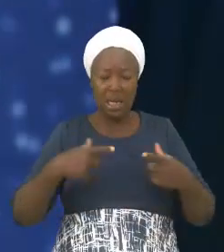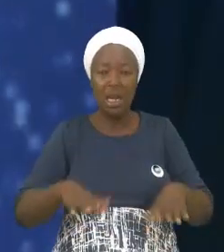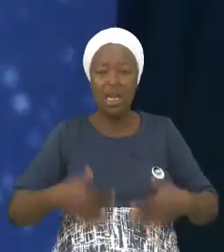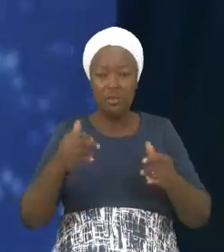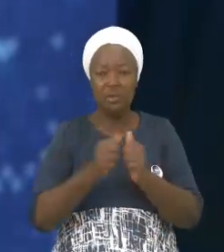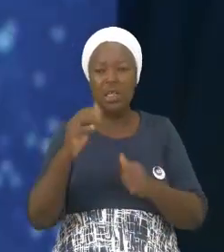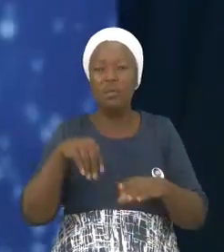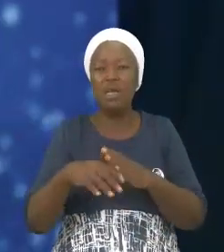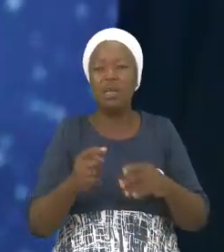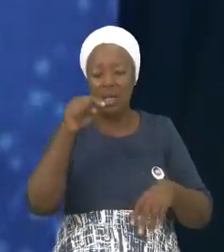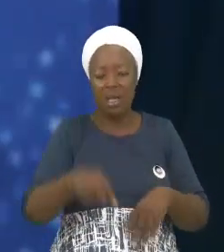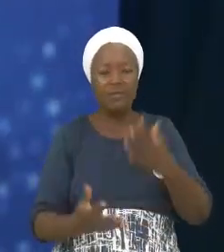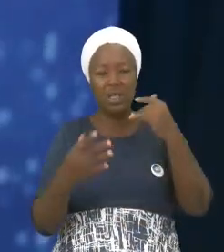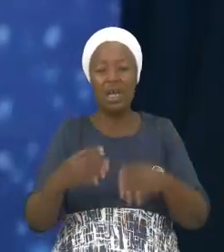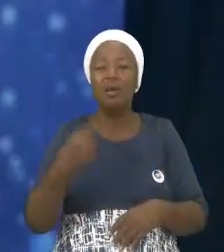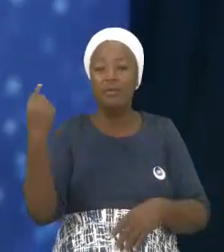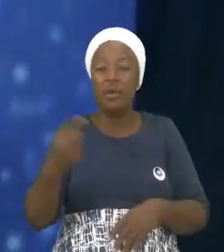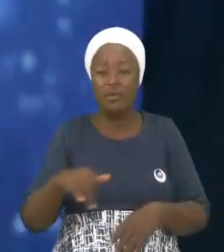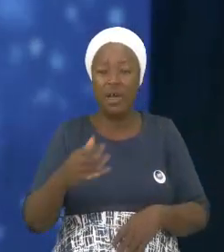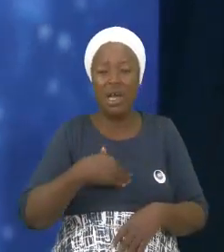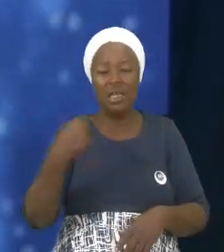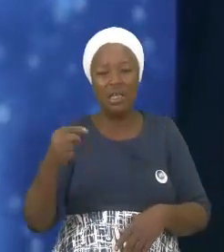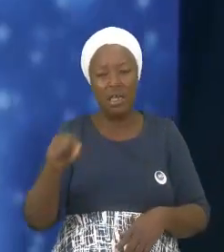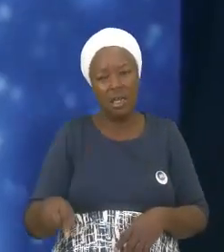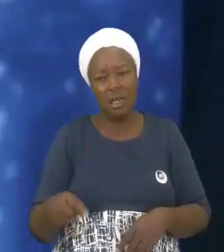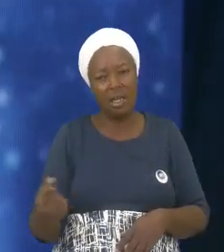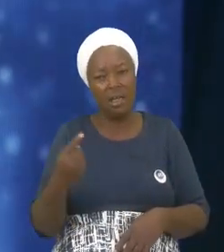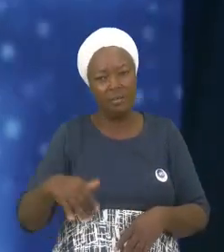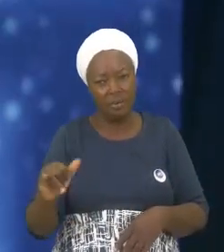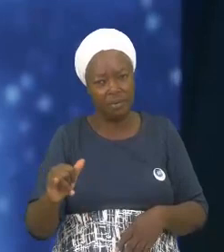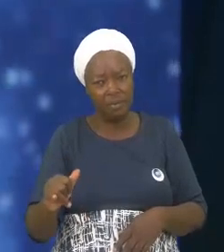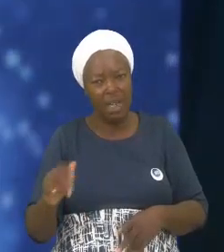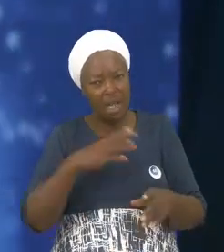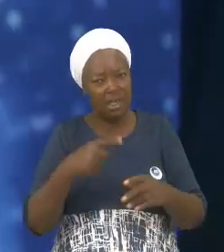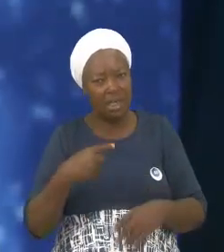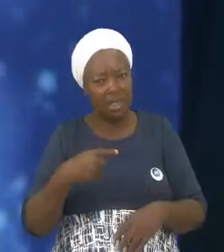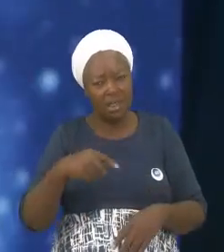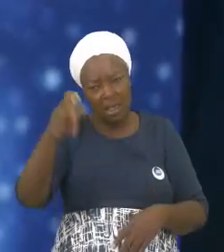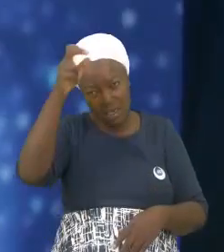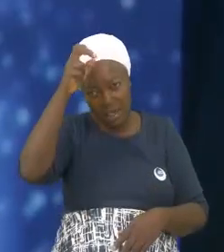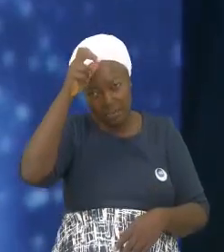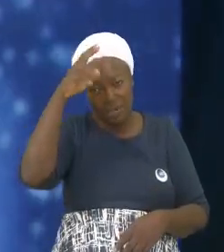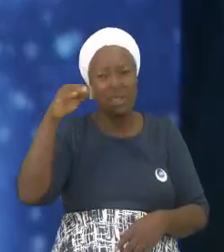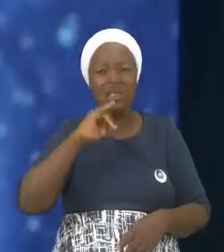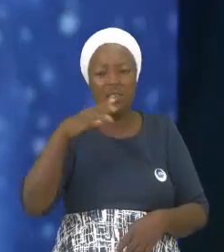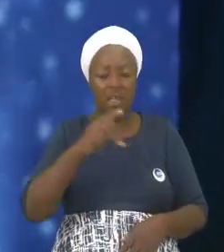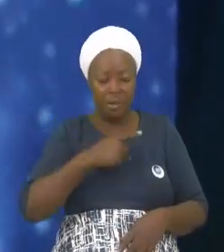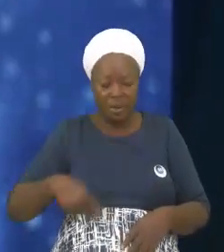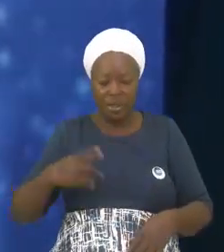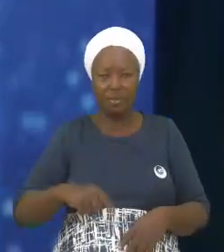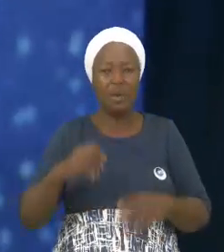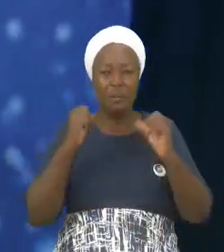forever and ever. It says, he, the devil, is the prince of the power of the air,